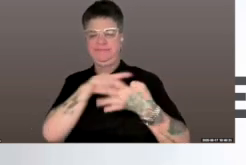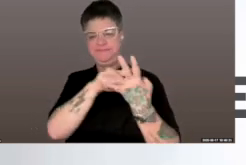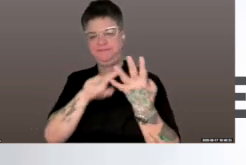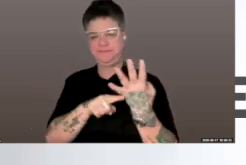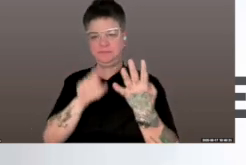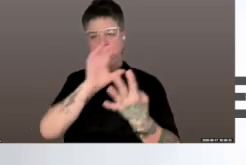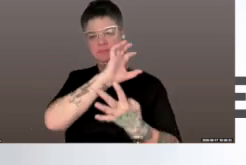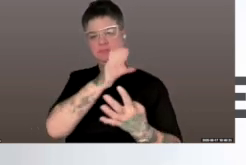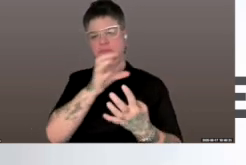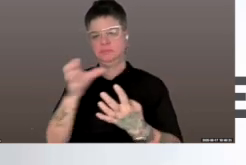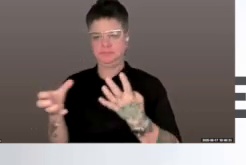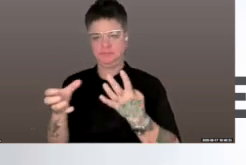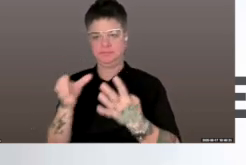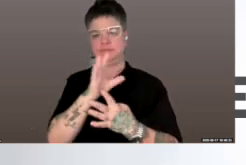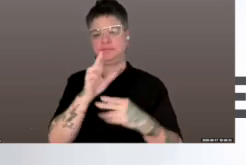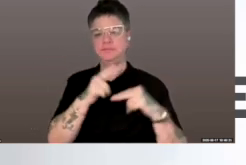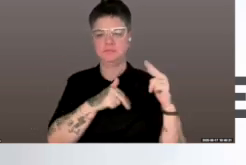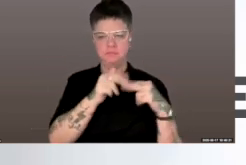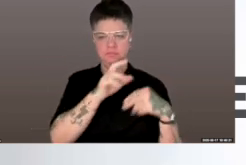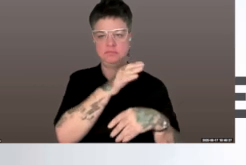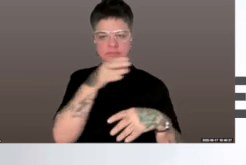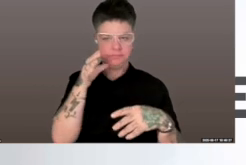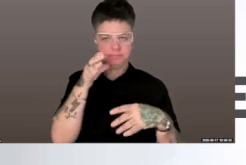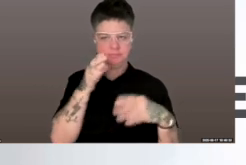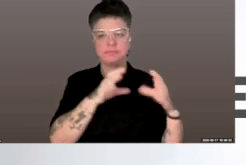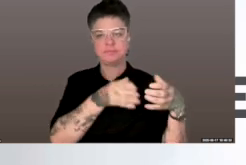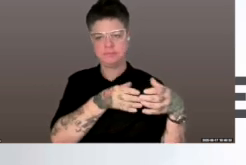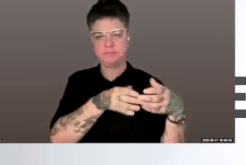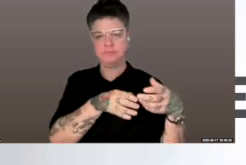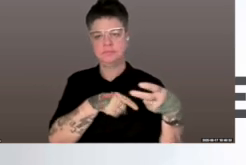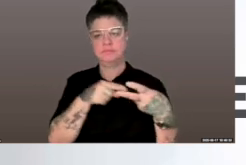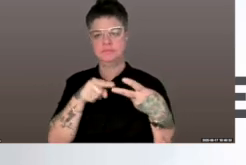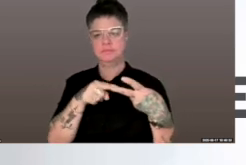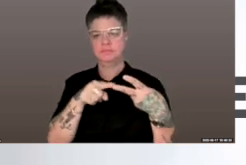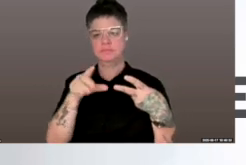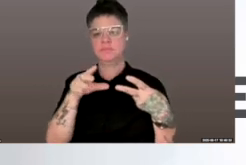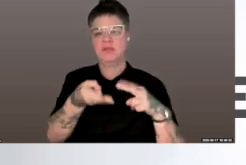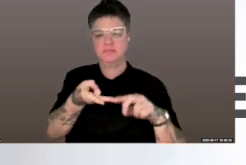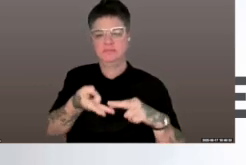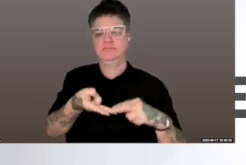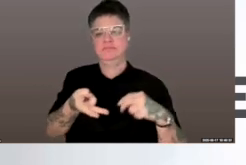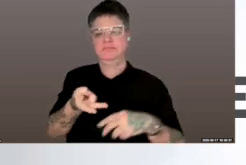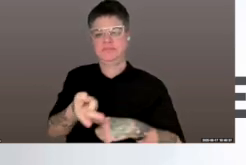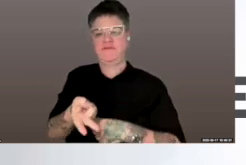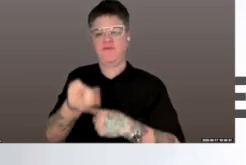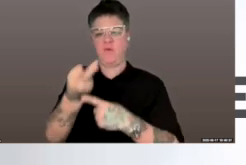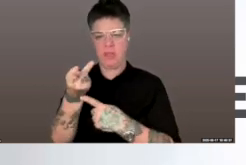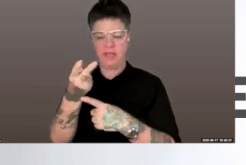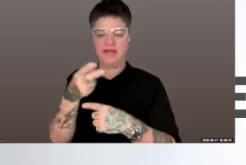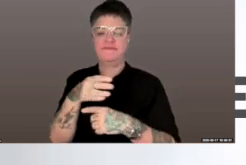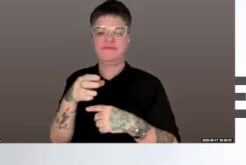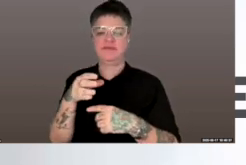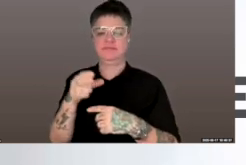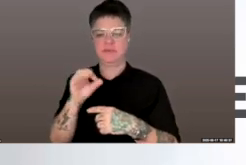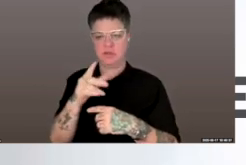the construction and ag equipment category, then forklifts, cargo handling equipment,